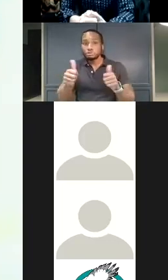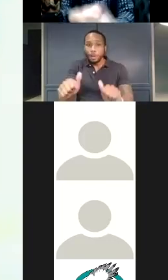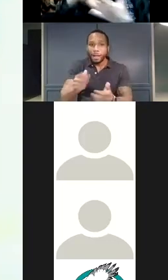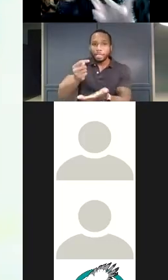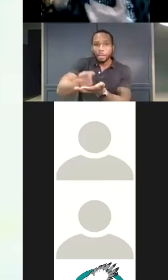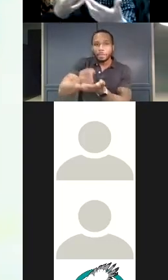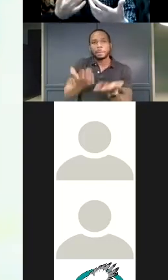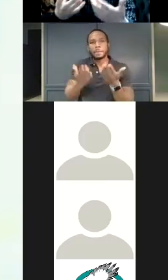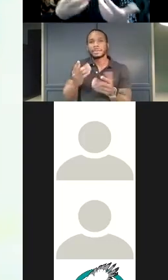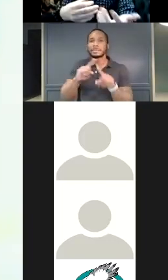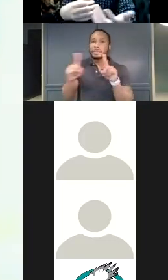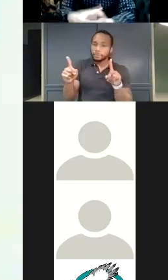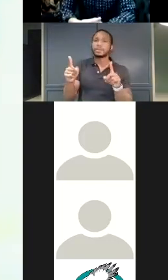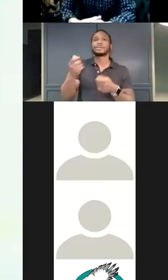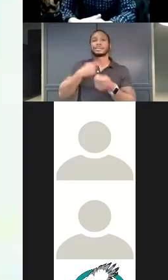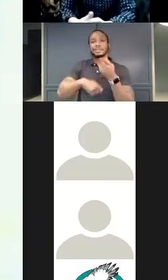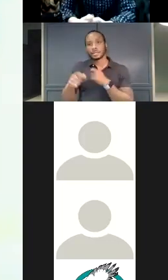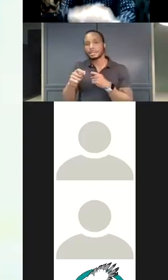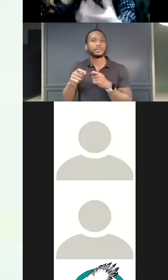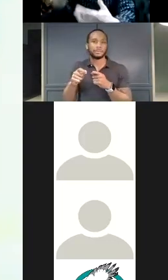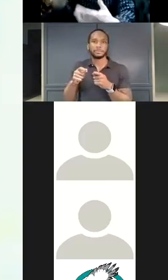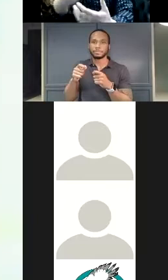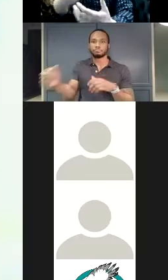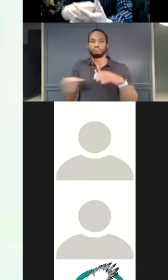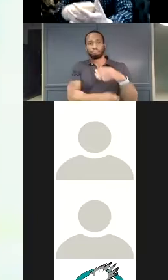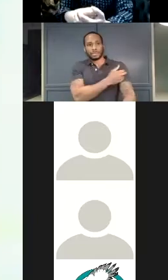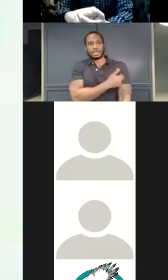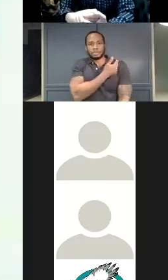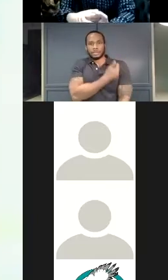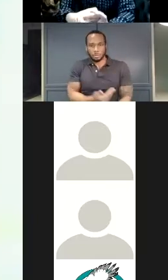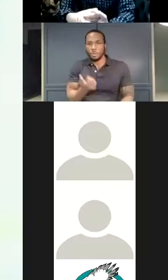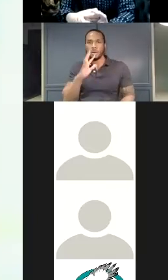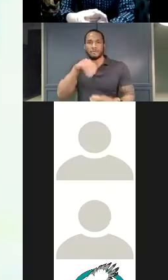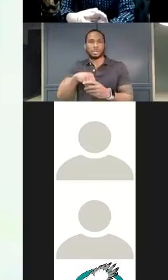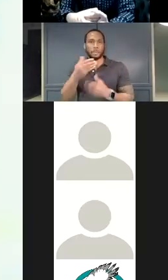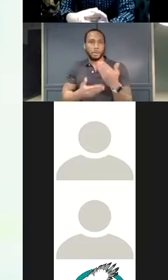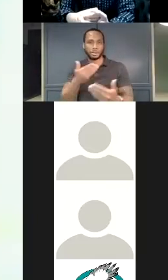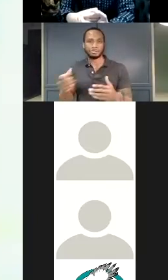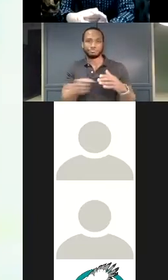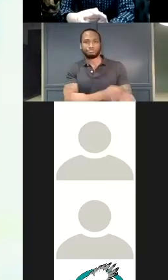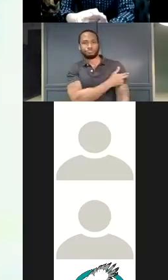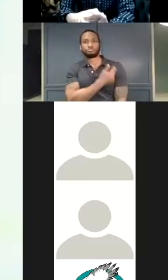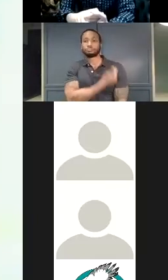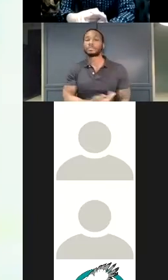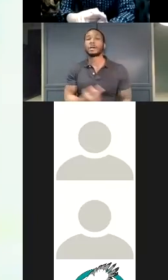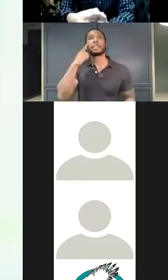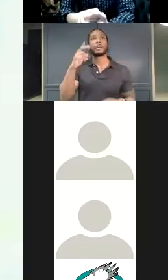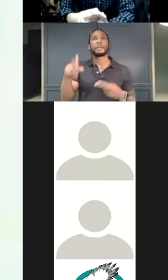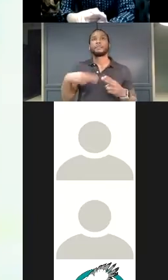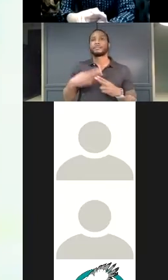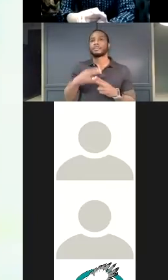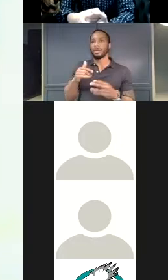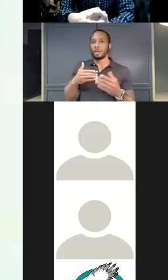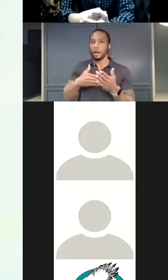like involuntarily committing someone or being part of that process. But I think, I think about this a lot as like a white